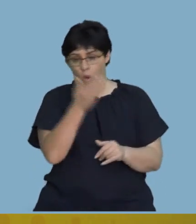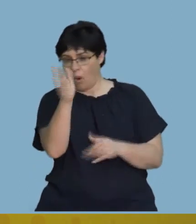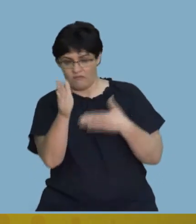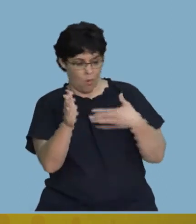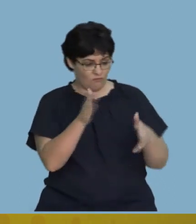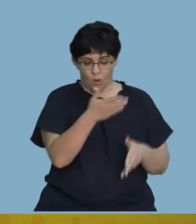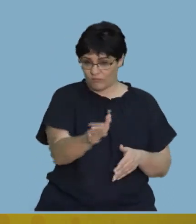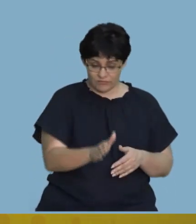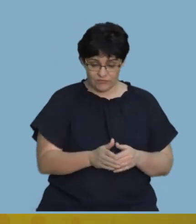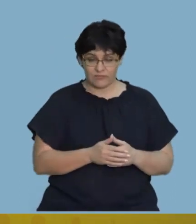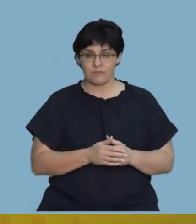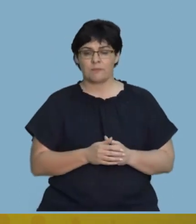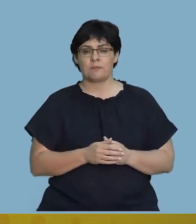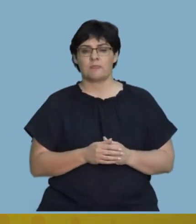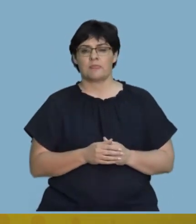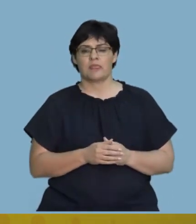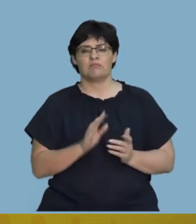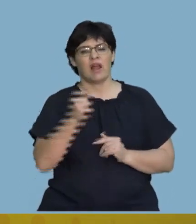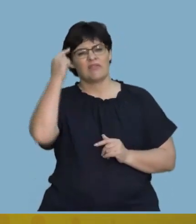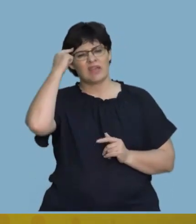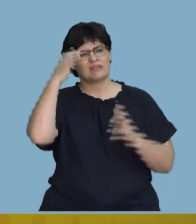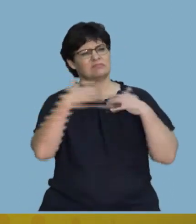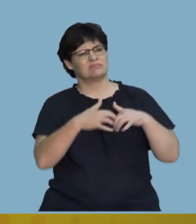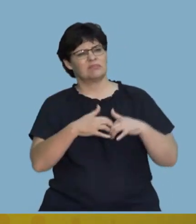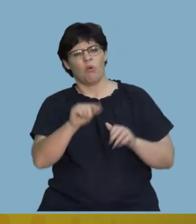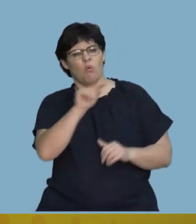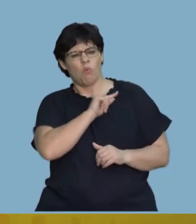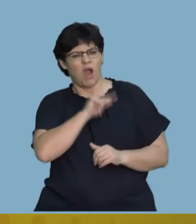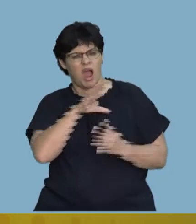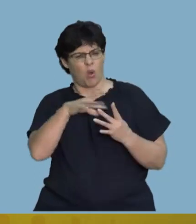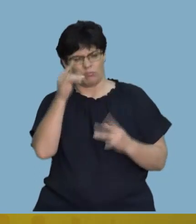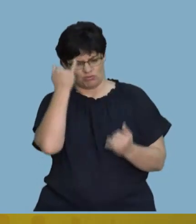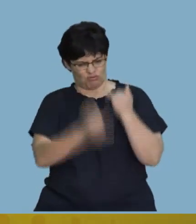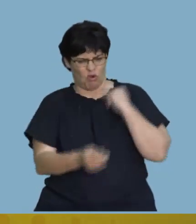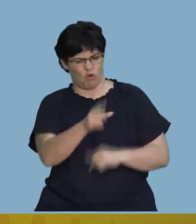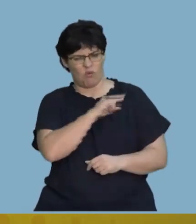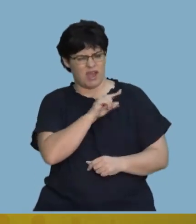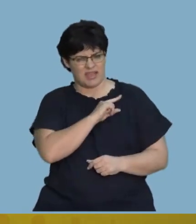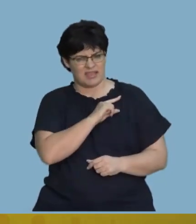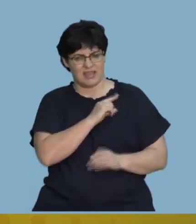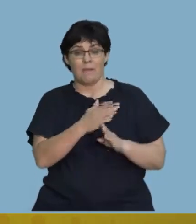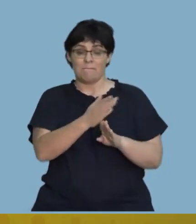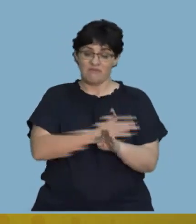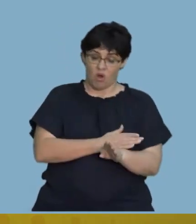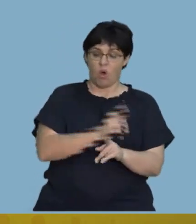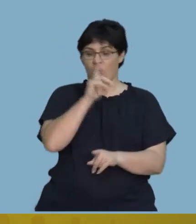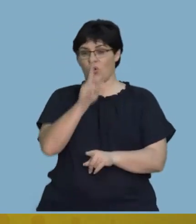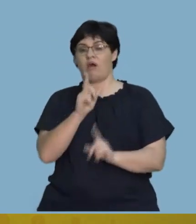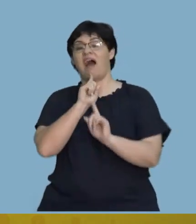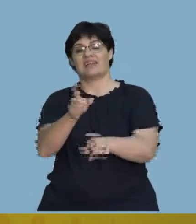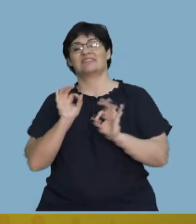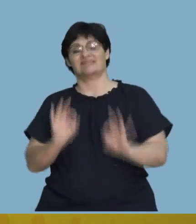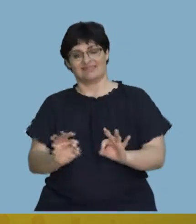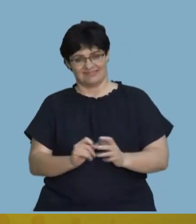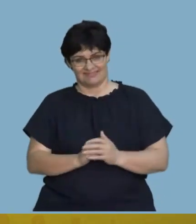the distractors, also maybe think about why you think that option is wrong, okay? Before you just look for the answer